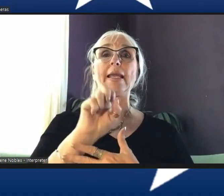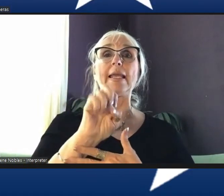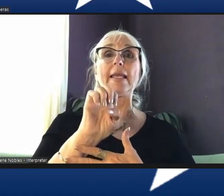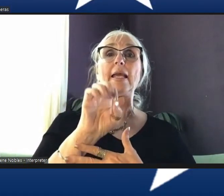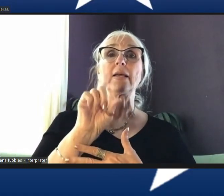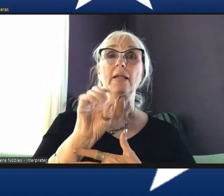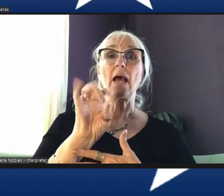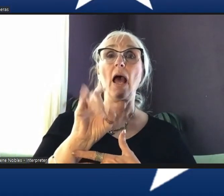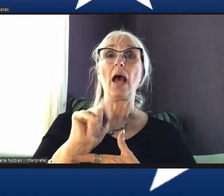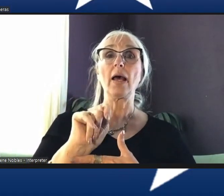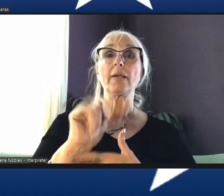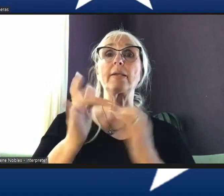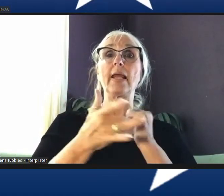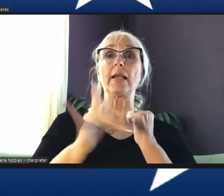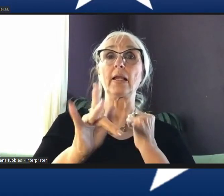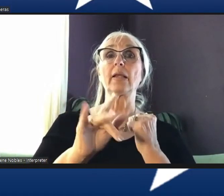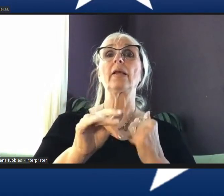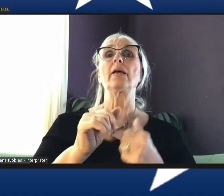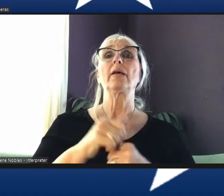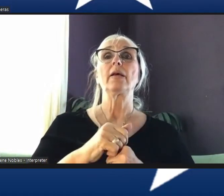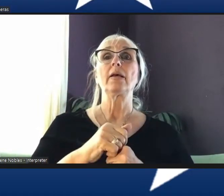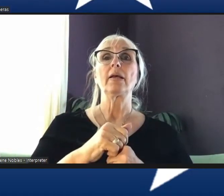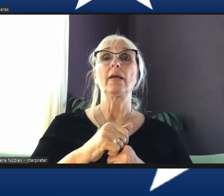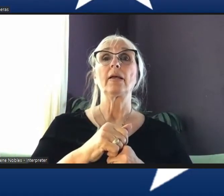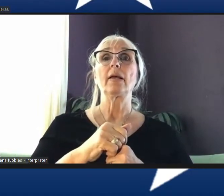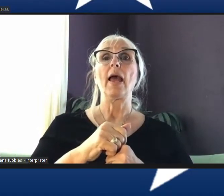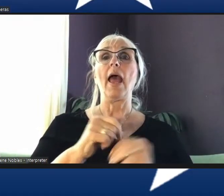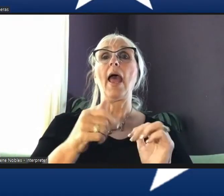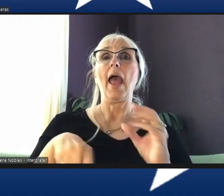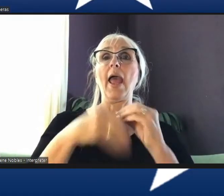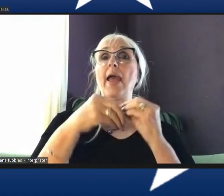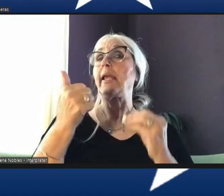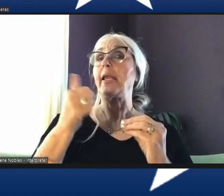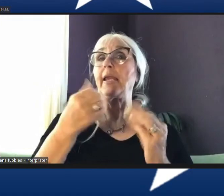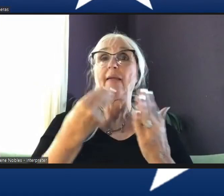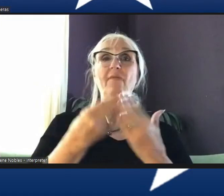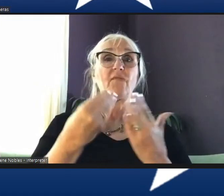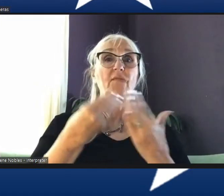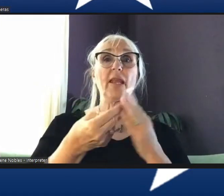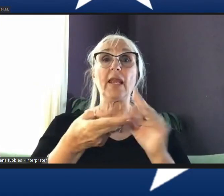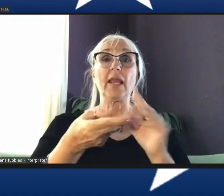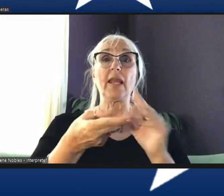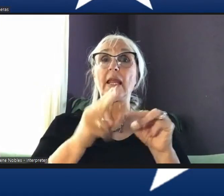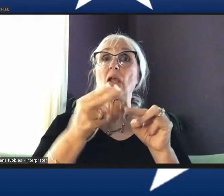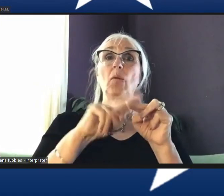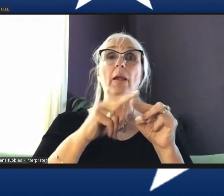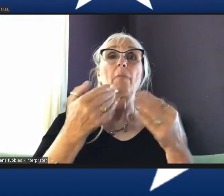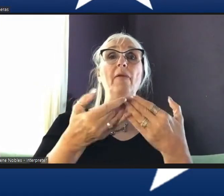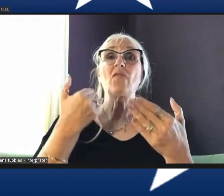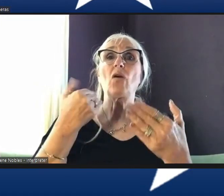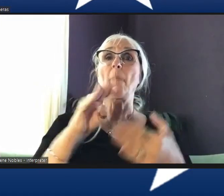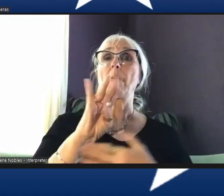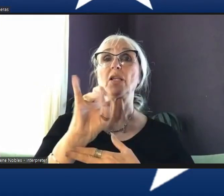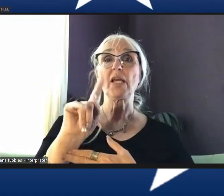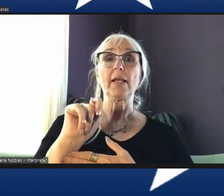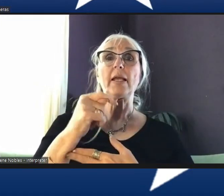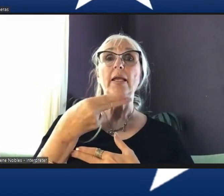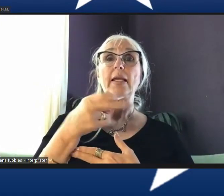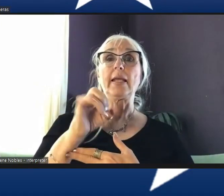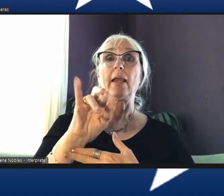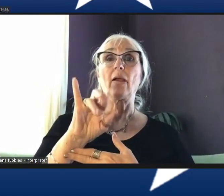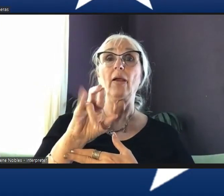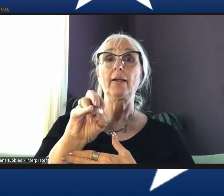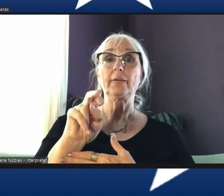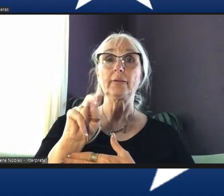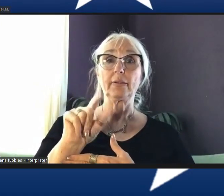Group disclose any fee increases prior to our budget hearings, and they have agreed to give us that information